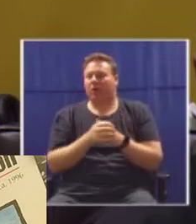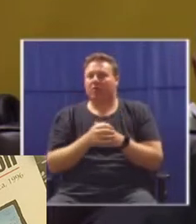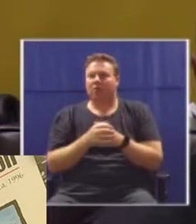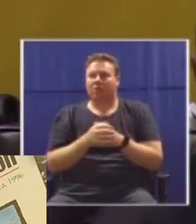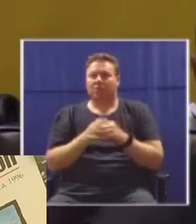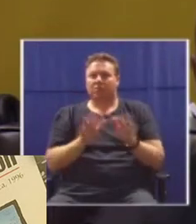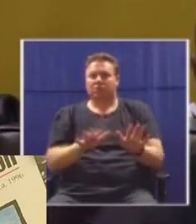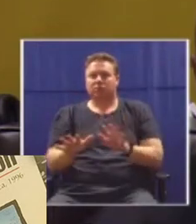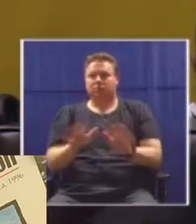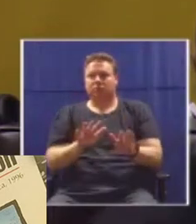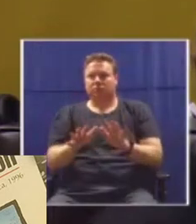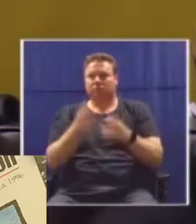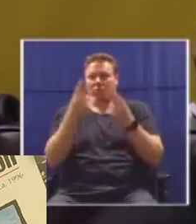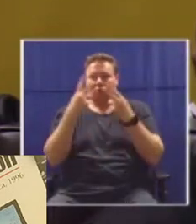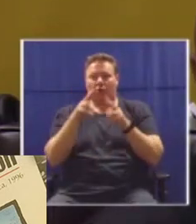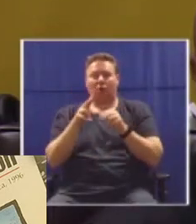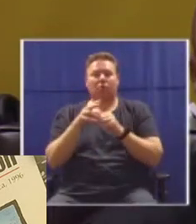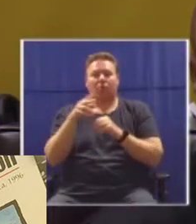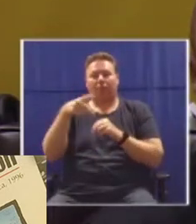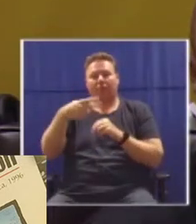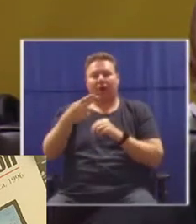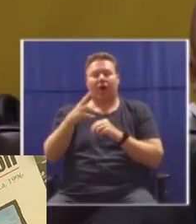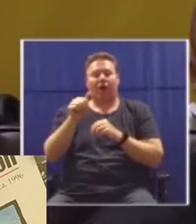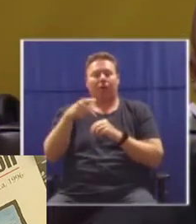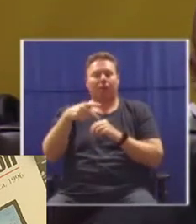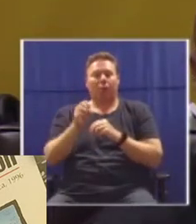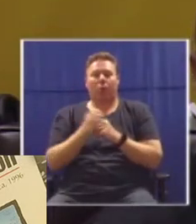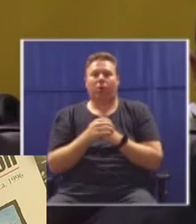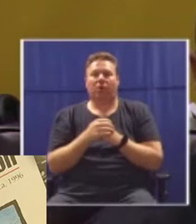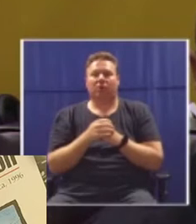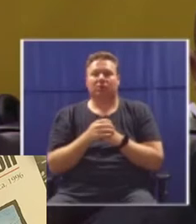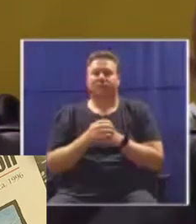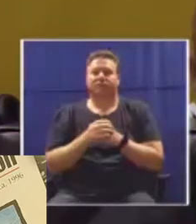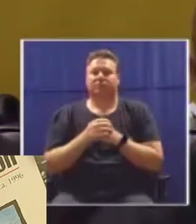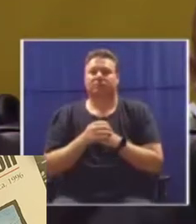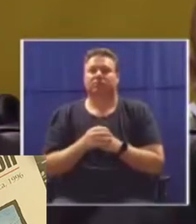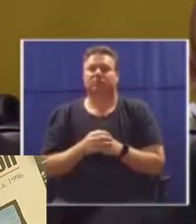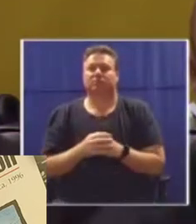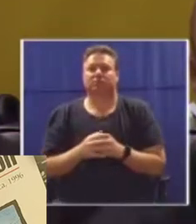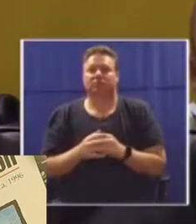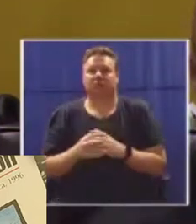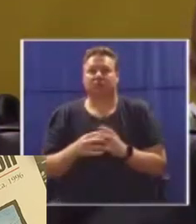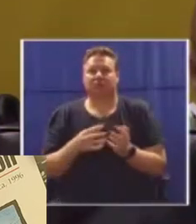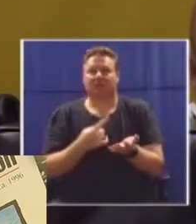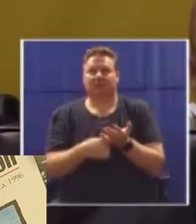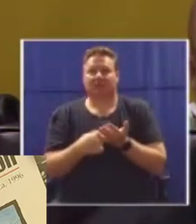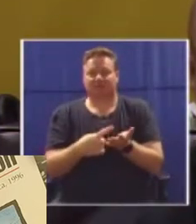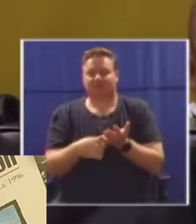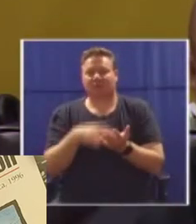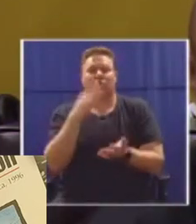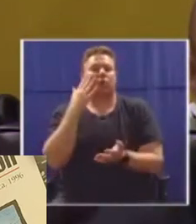Order, Honorable, we'll get to that. Or we had the debate last week.